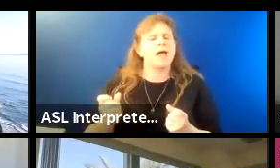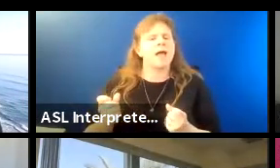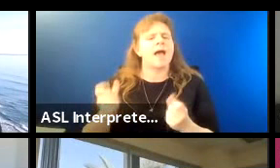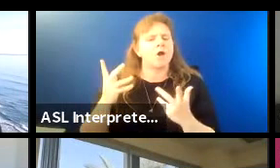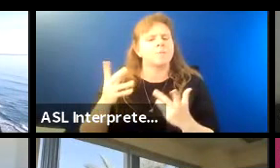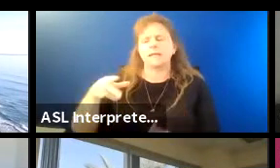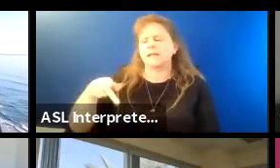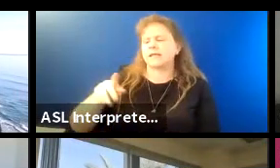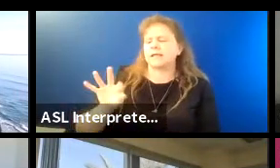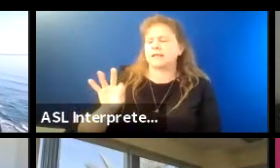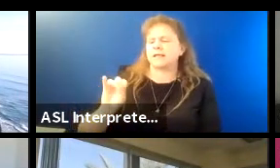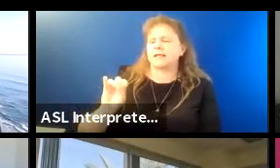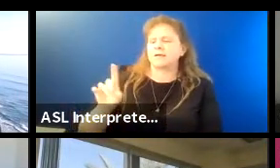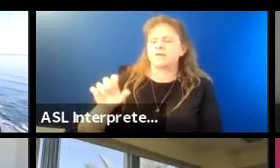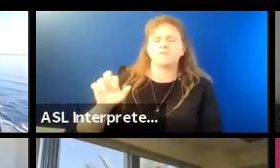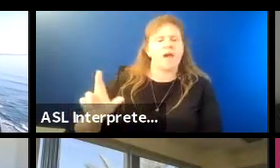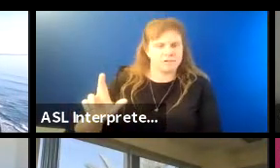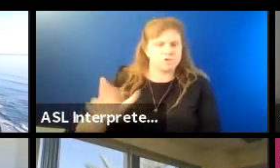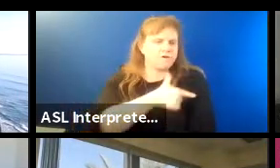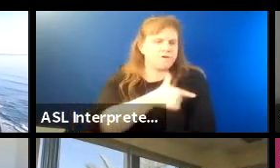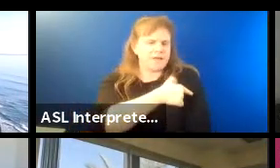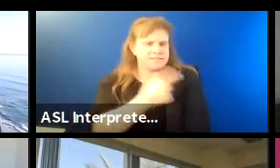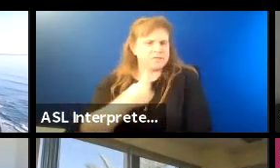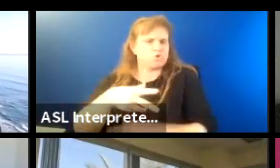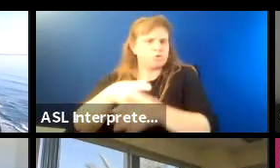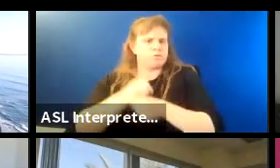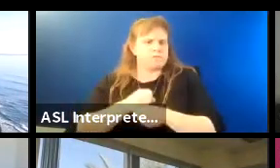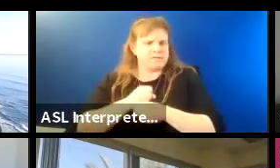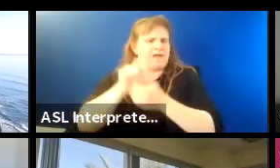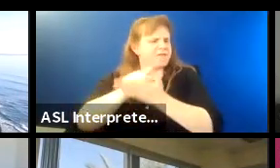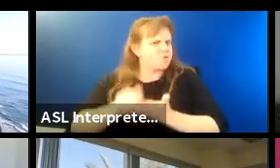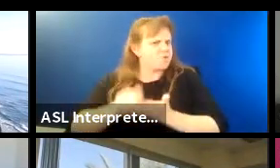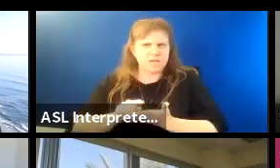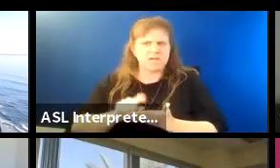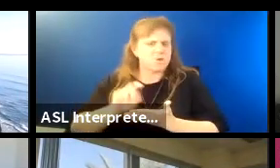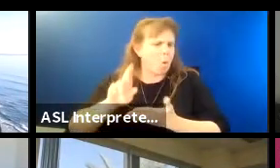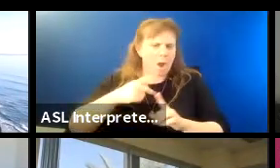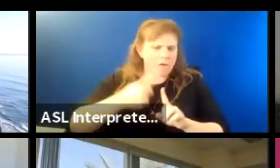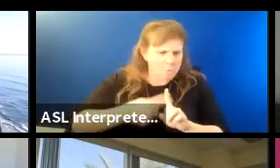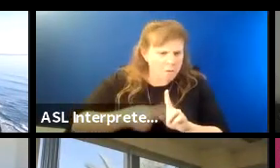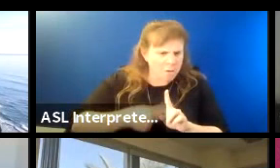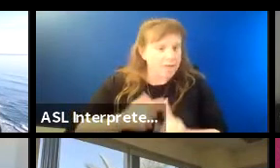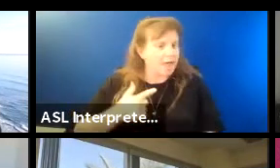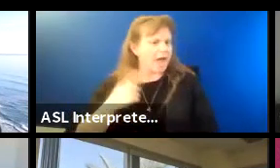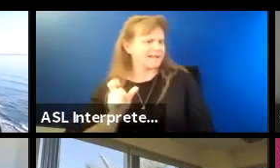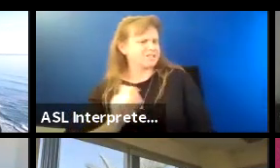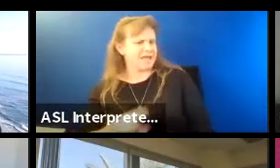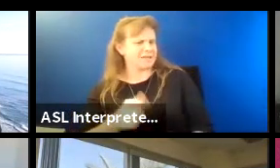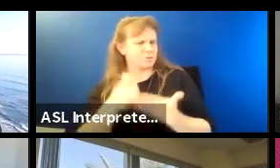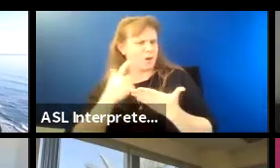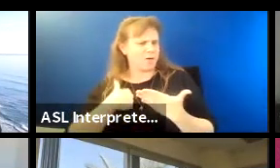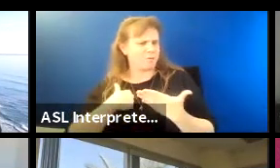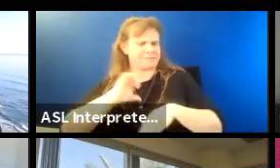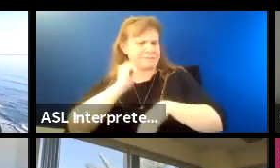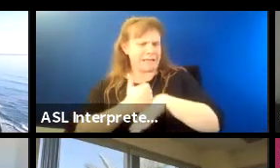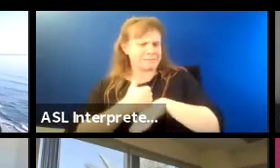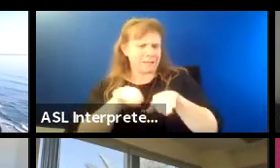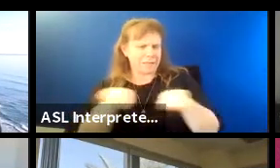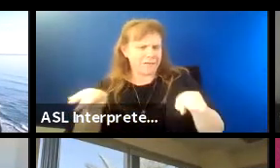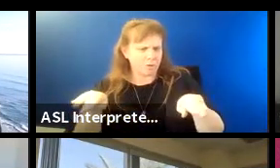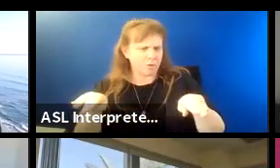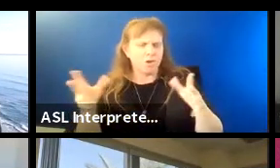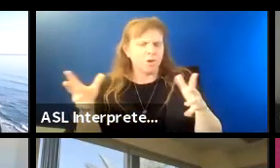we receiving a week or a month? And I asked the question just as a level setting, as what's the